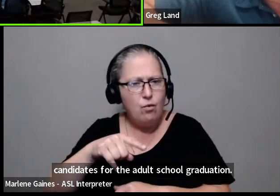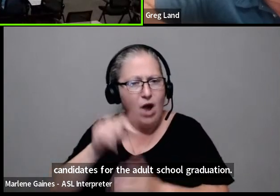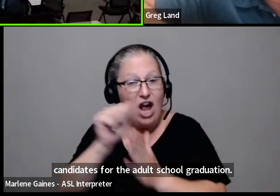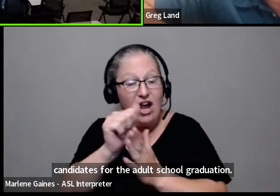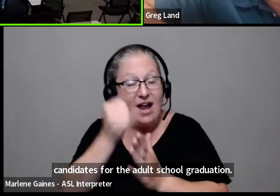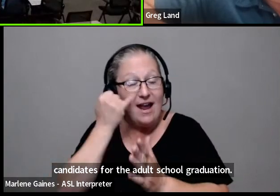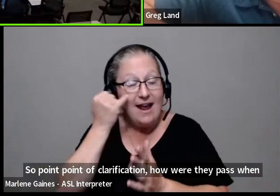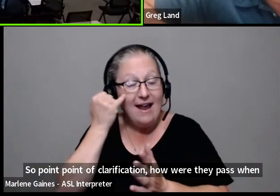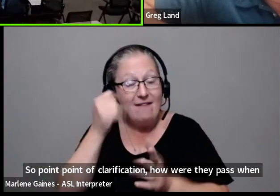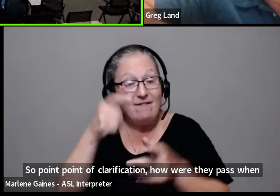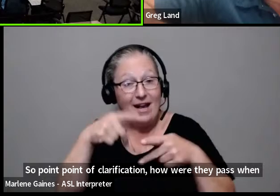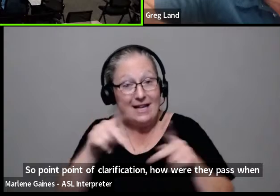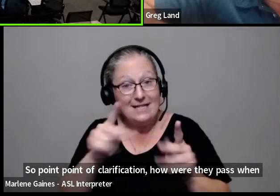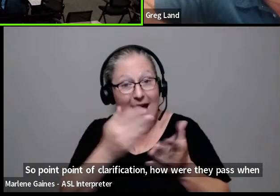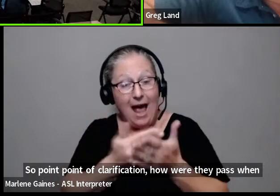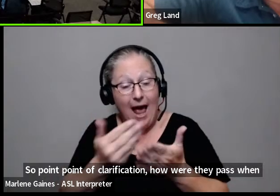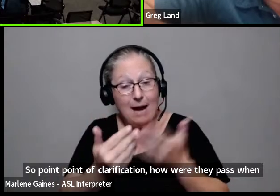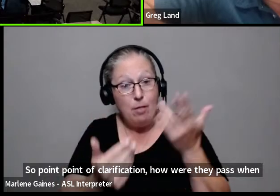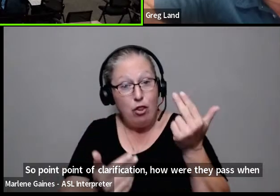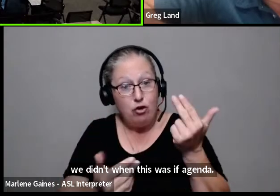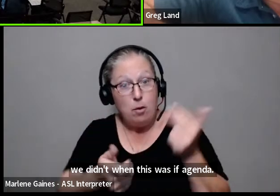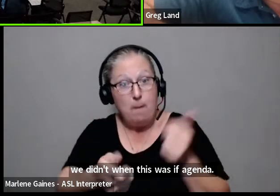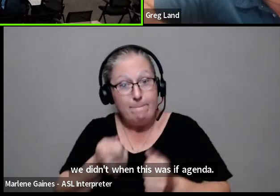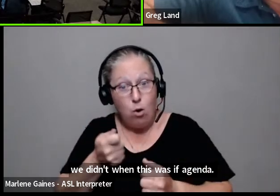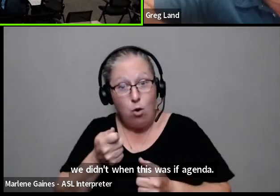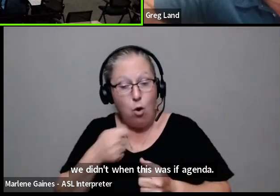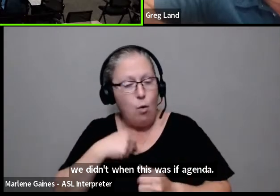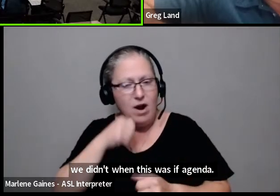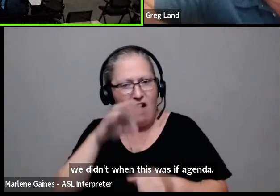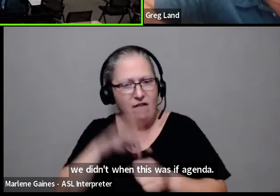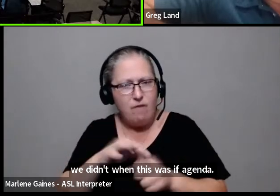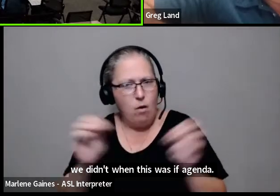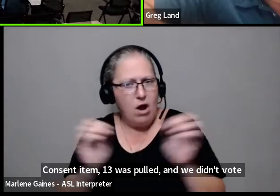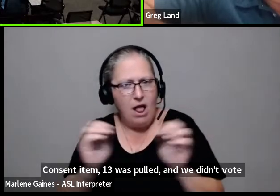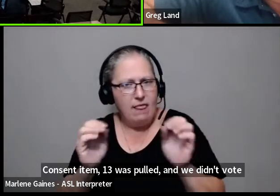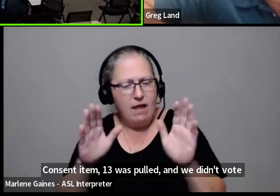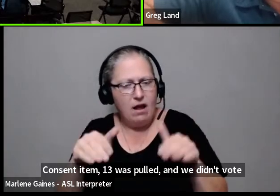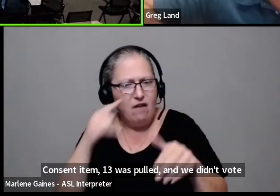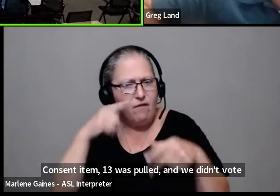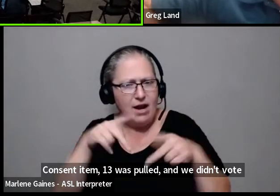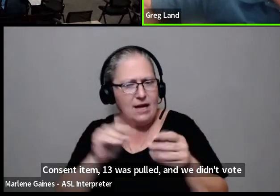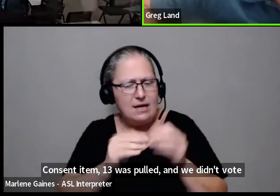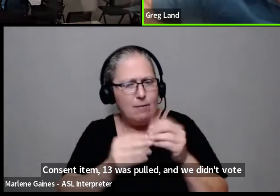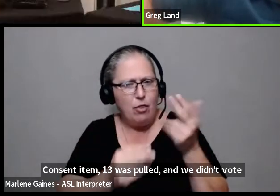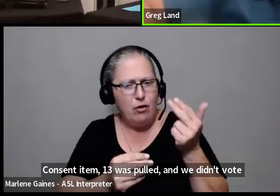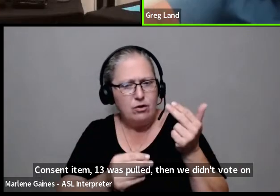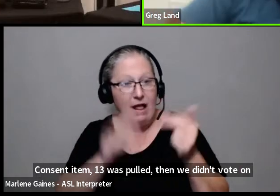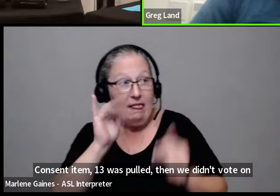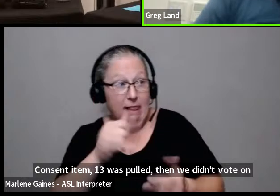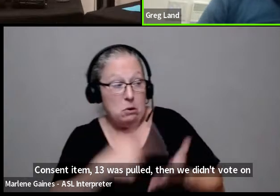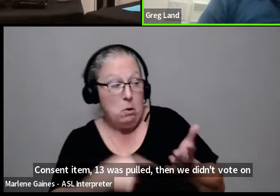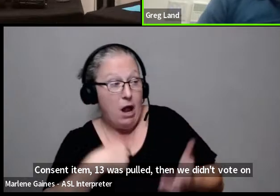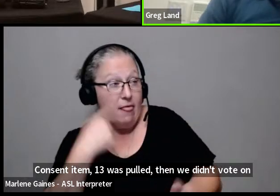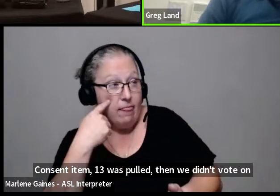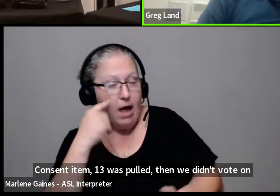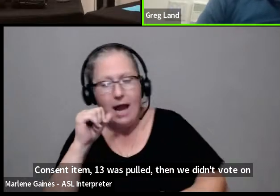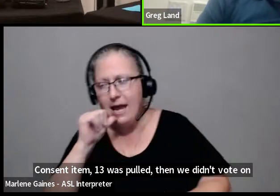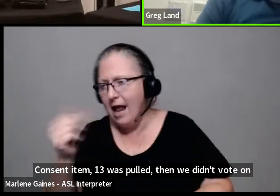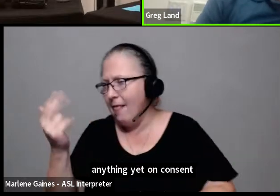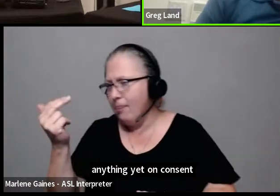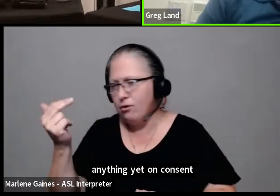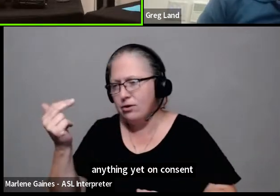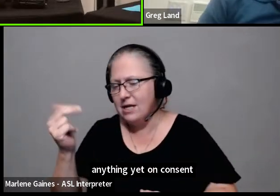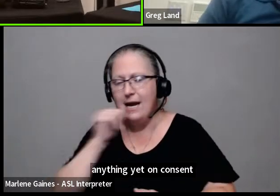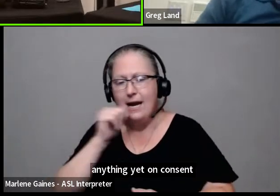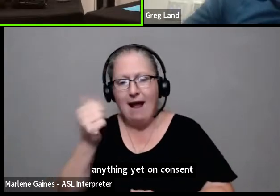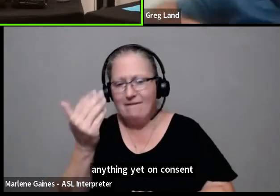if consent item 13 was pulled, then we didn't vote on anything yet on consent item 13. That's what I thought. Not on Yeah. 13. Not on 13 and